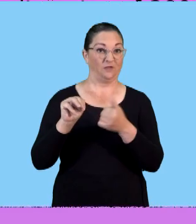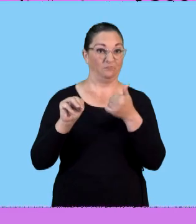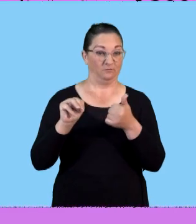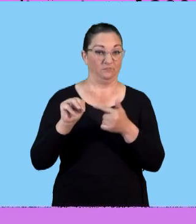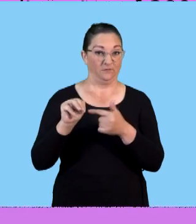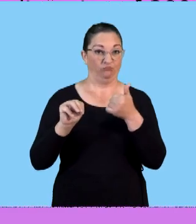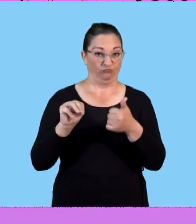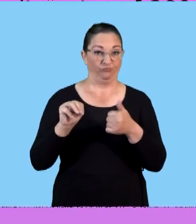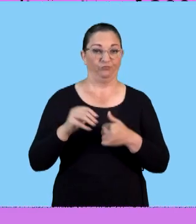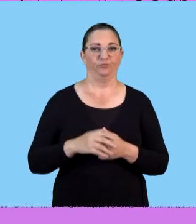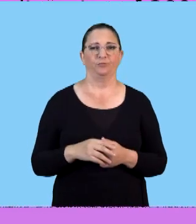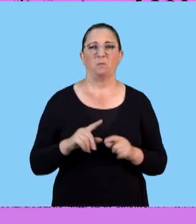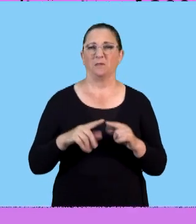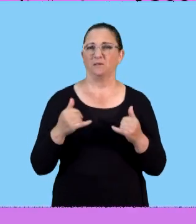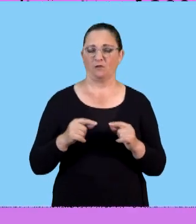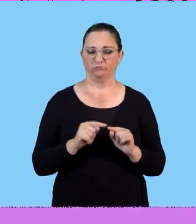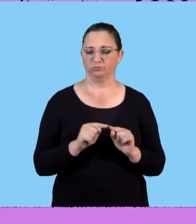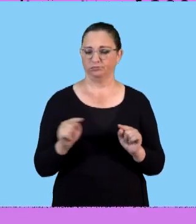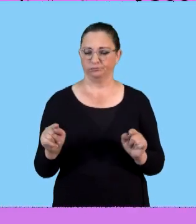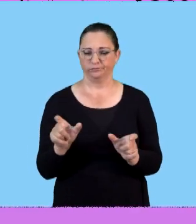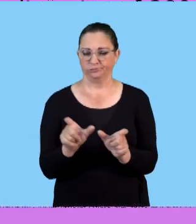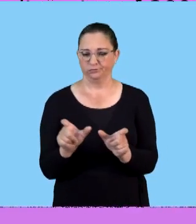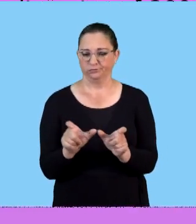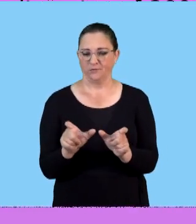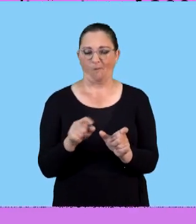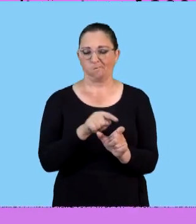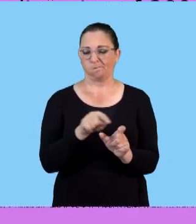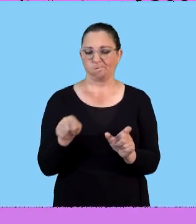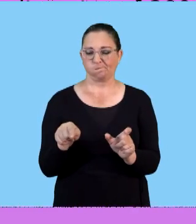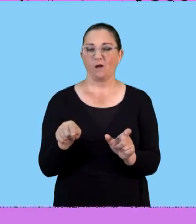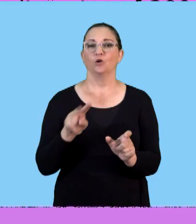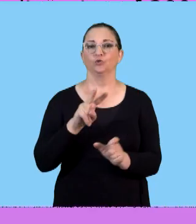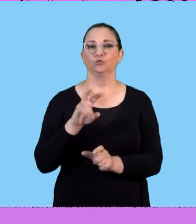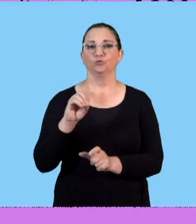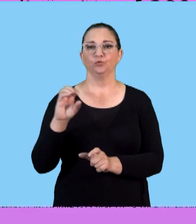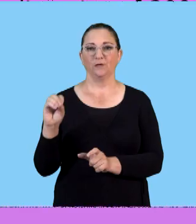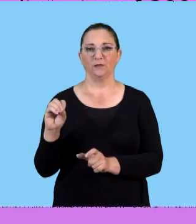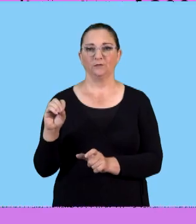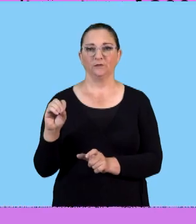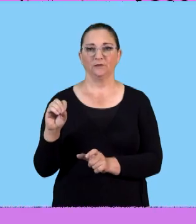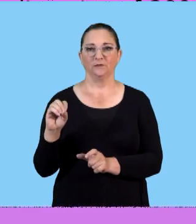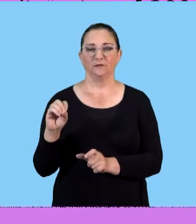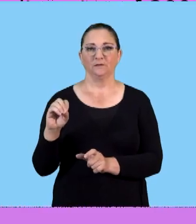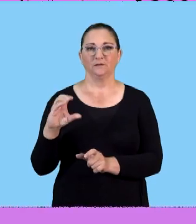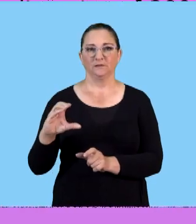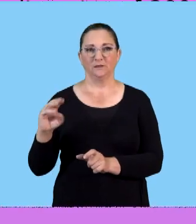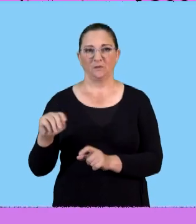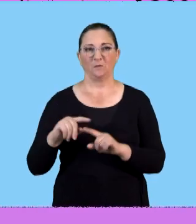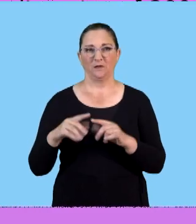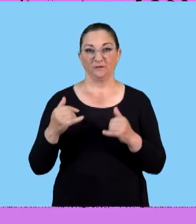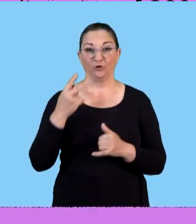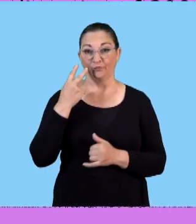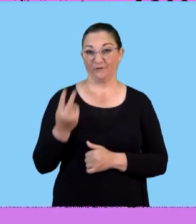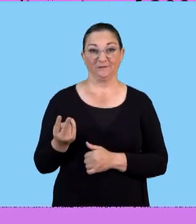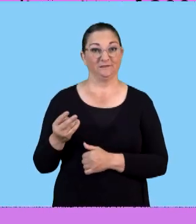already given as meters. Now we look at our diameter. Diameter is 200 centimeters. Again, let